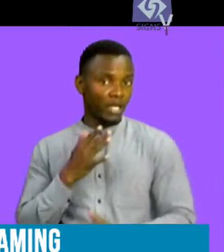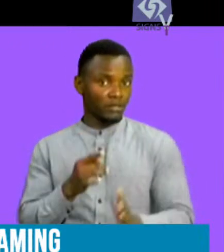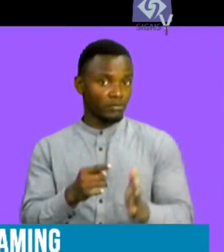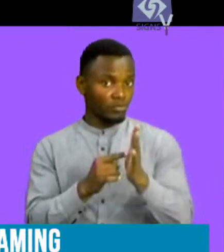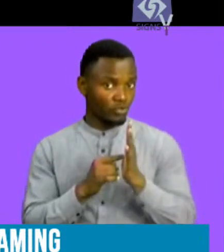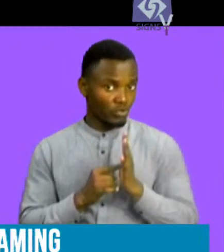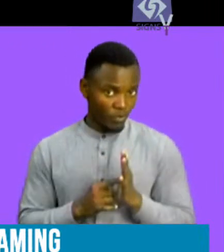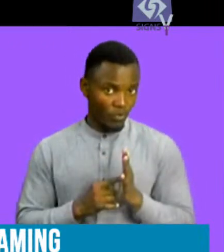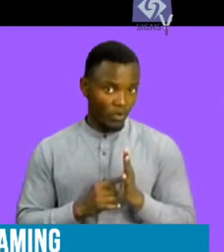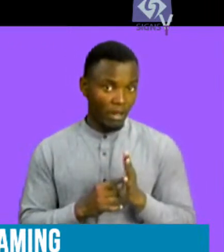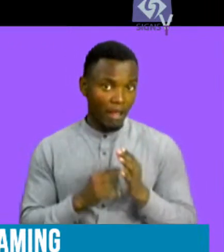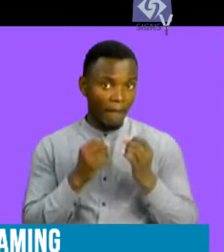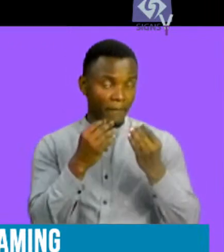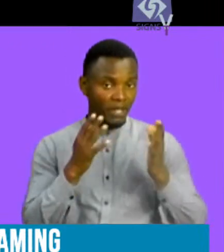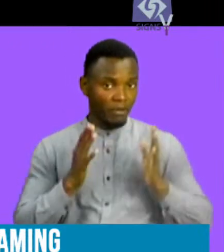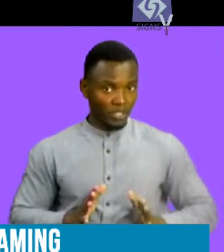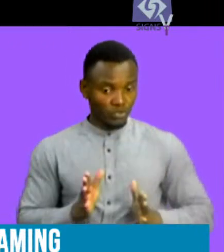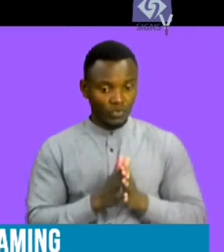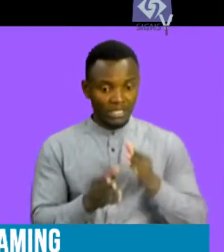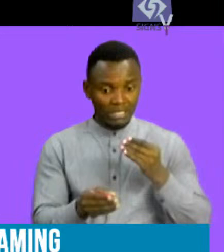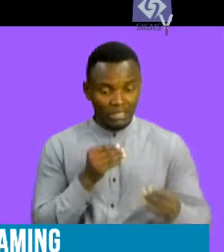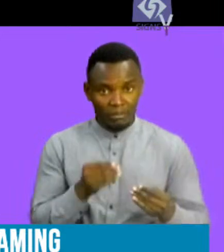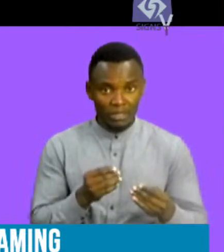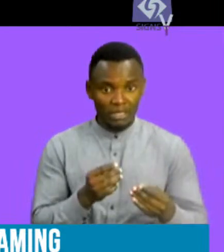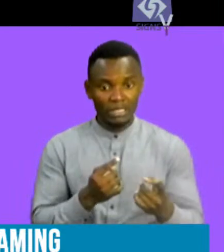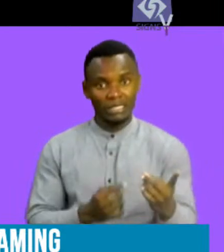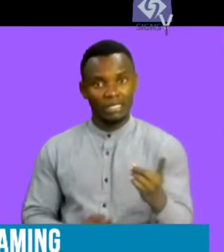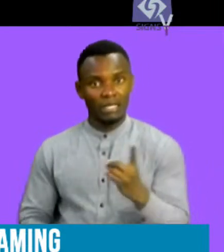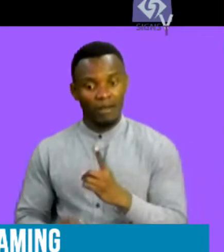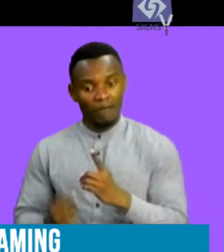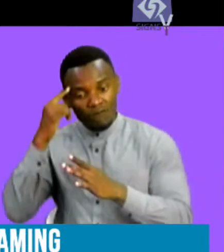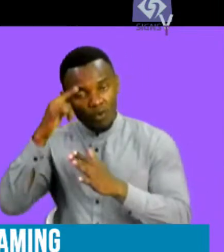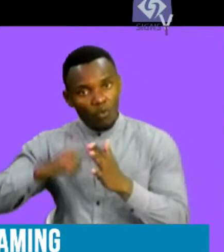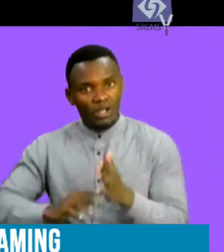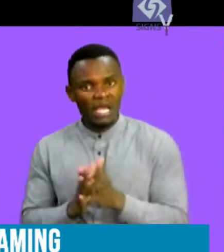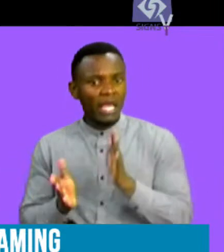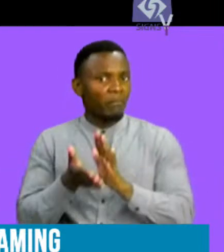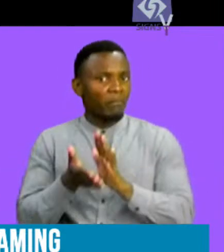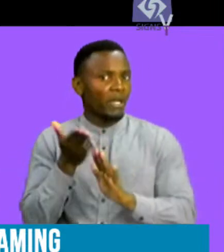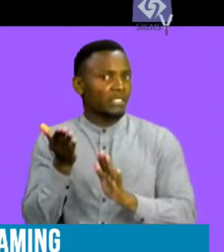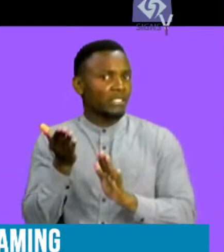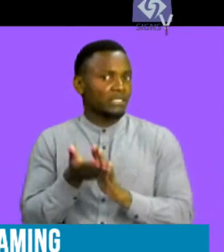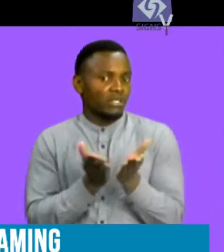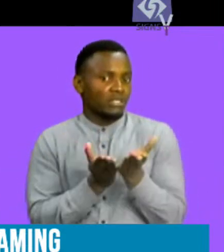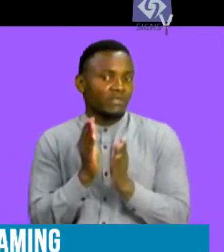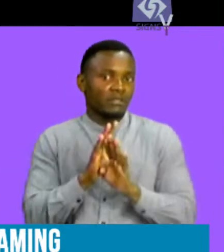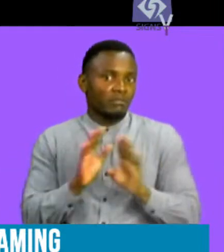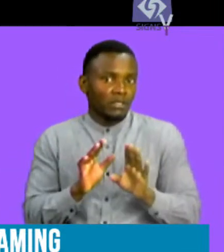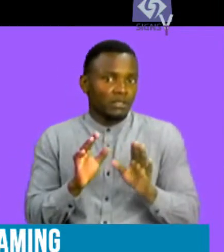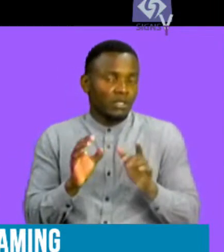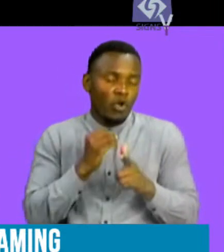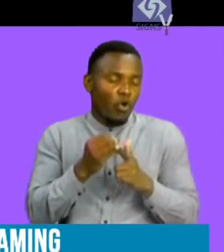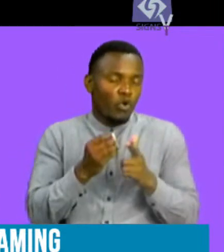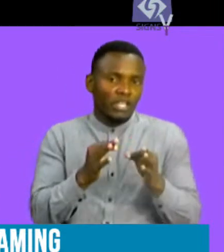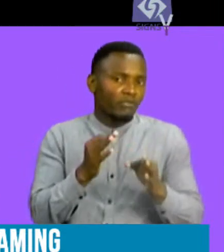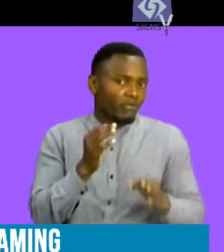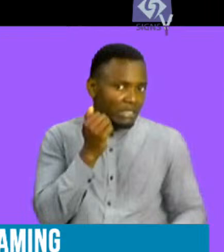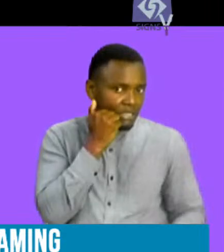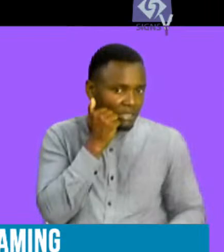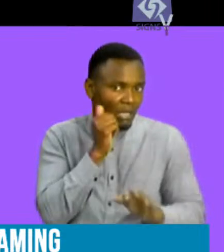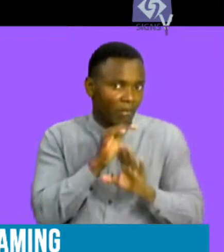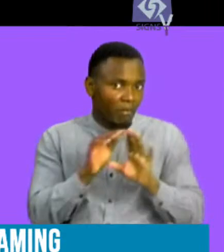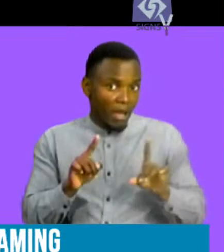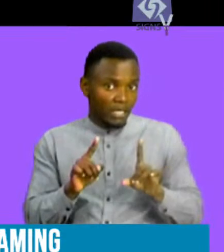facilities for especially emergency services, or you want to go for treatment because you are sick. Most of